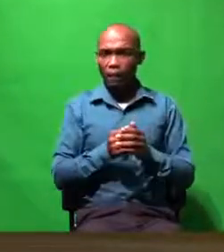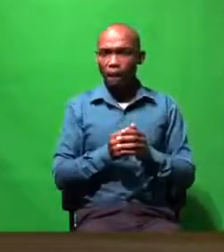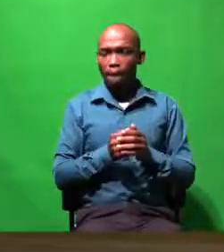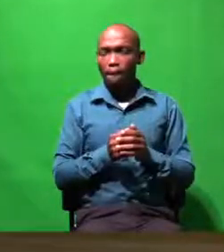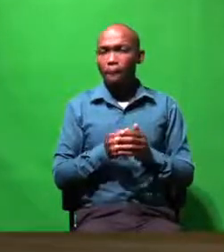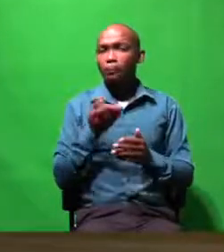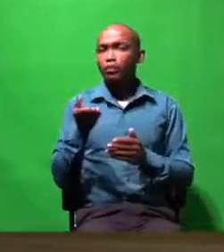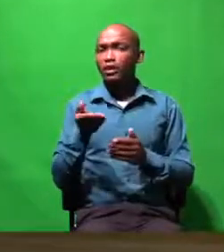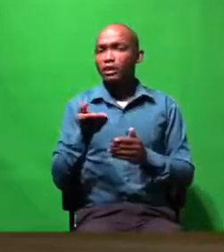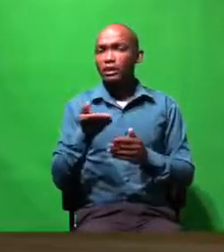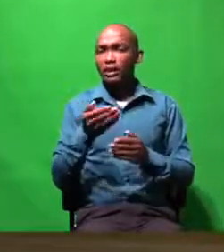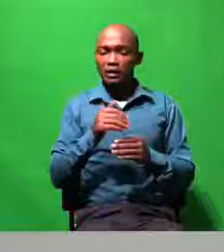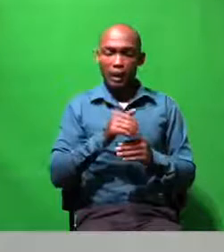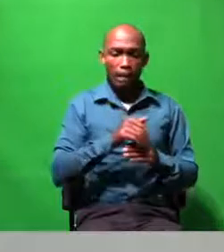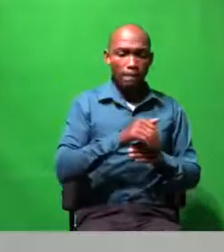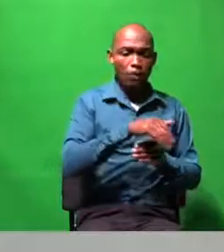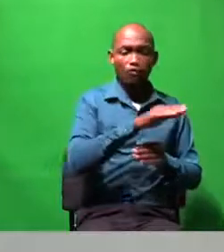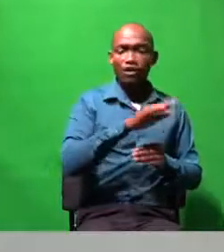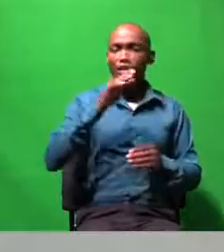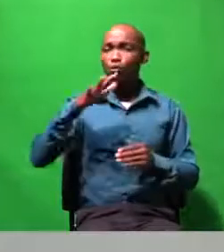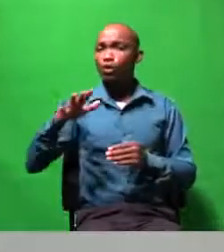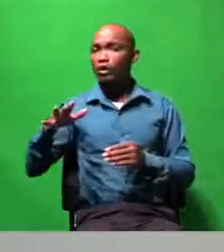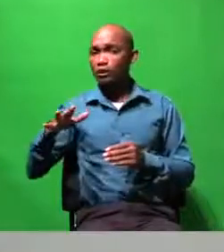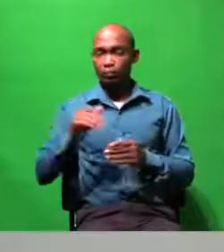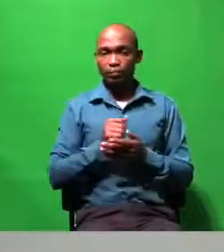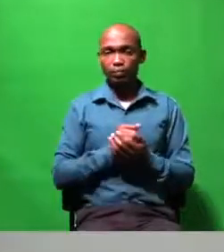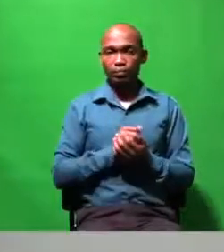is moving water